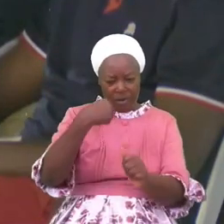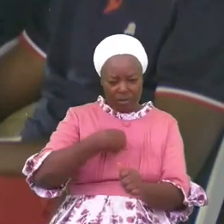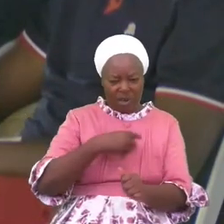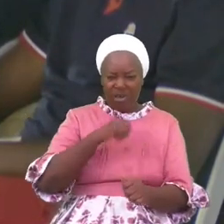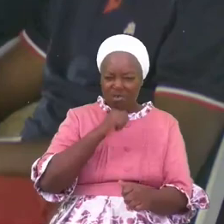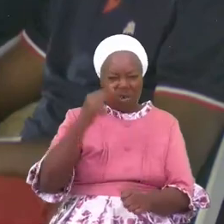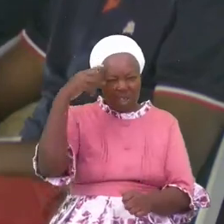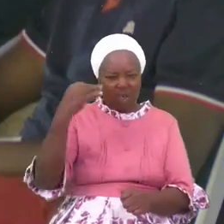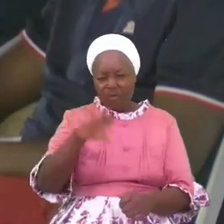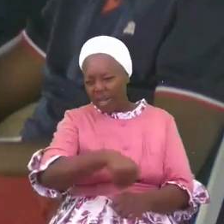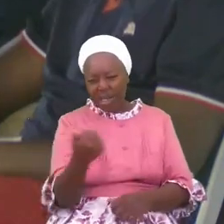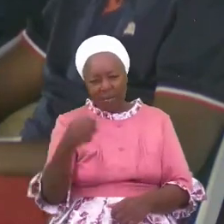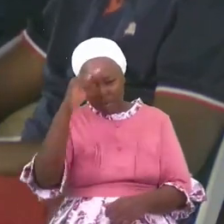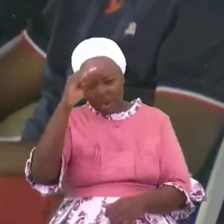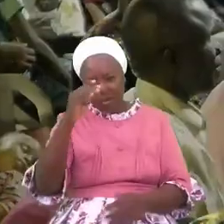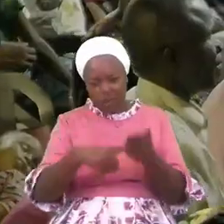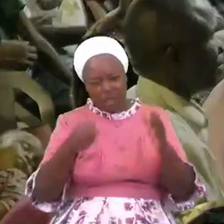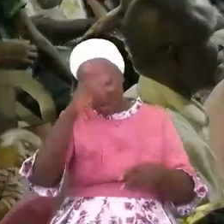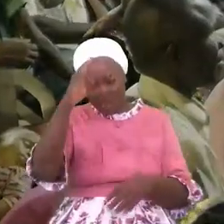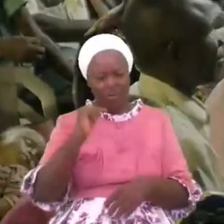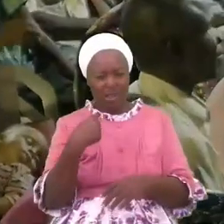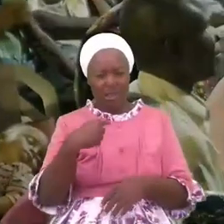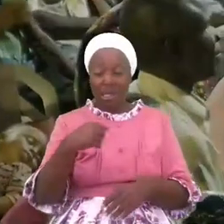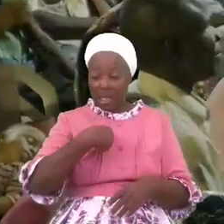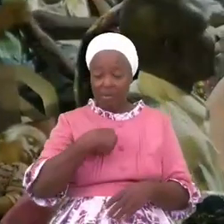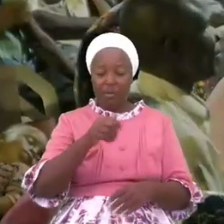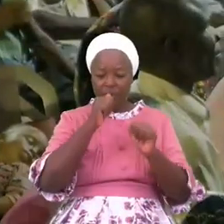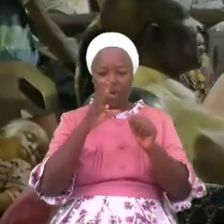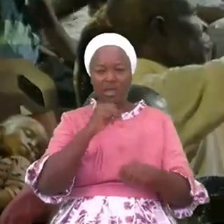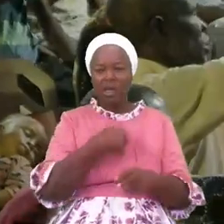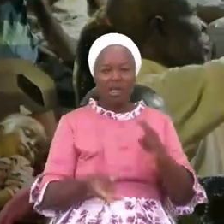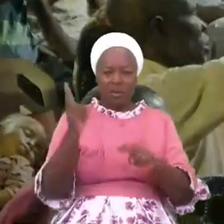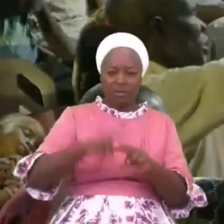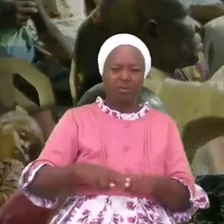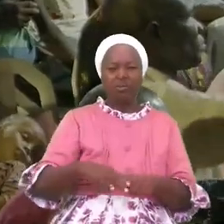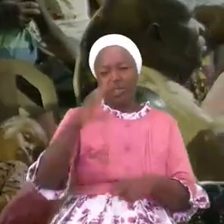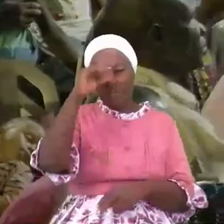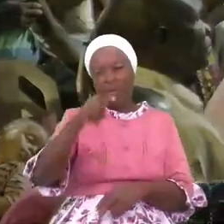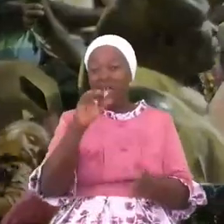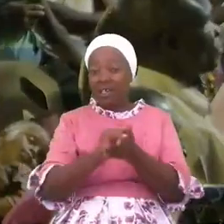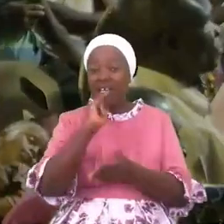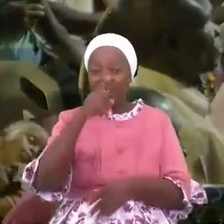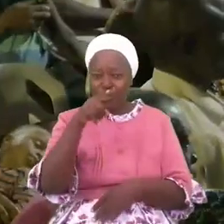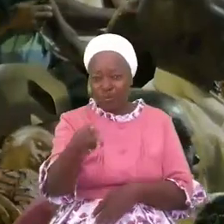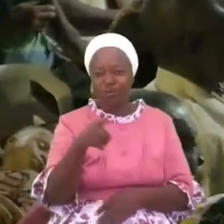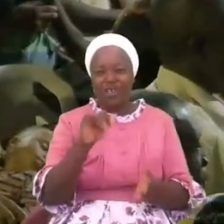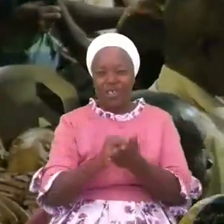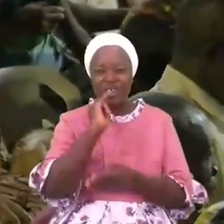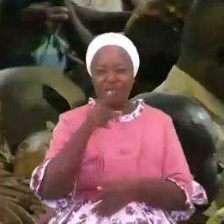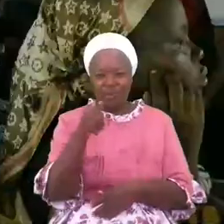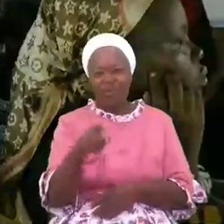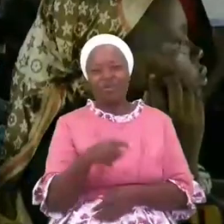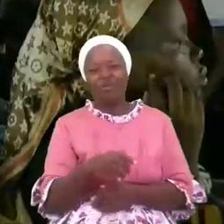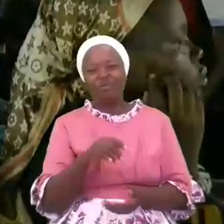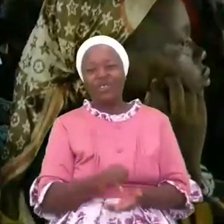him. That's you. I said, that's you. The step you take tonight, and